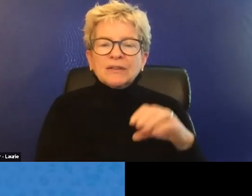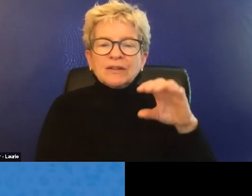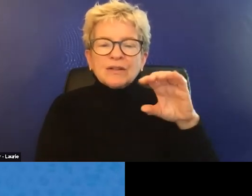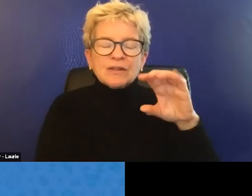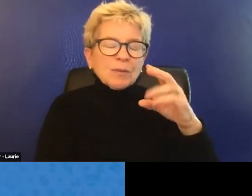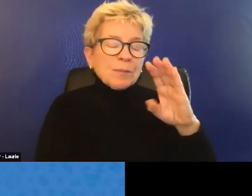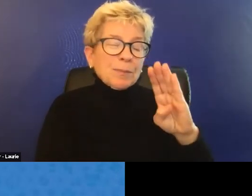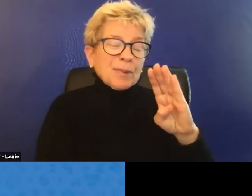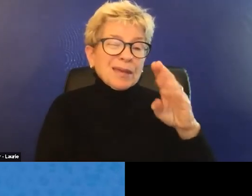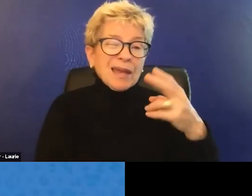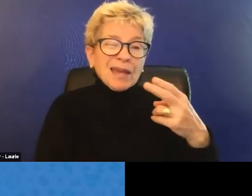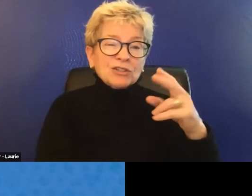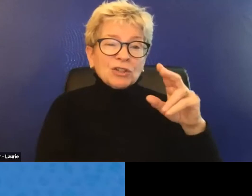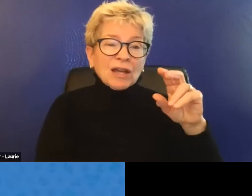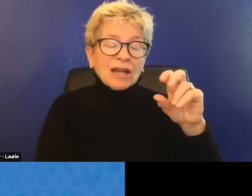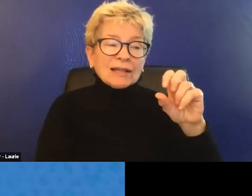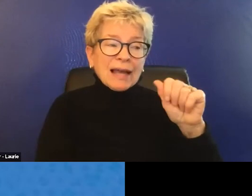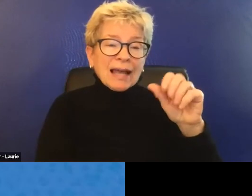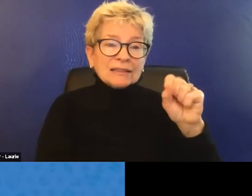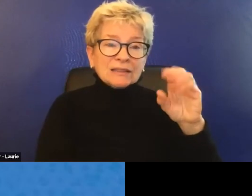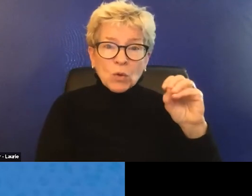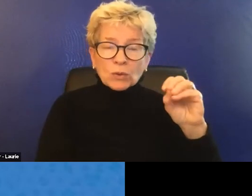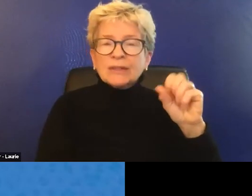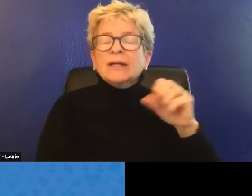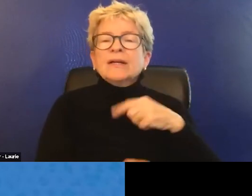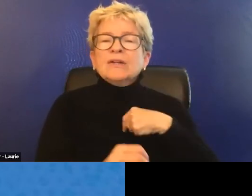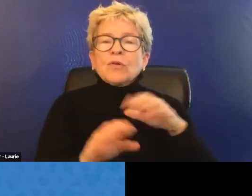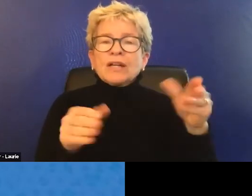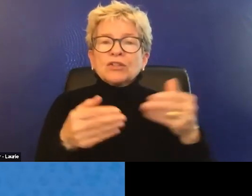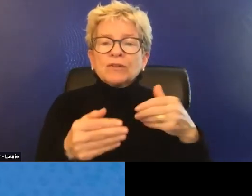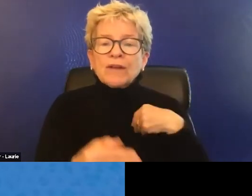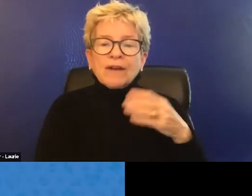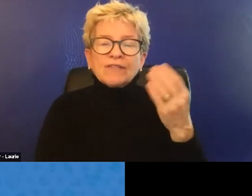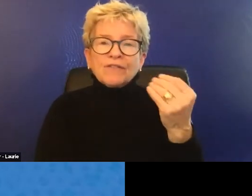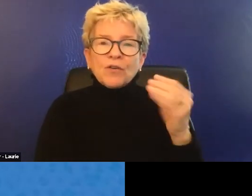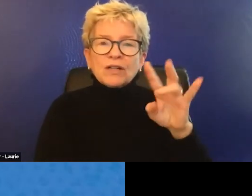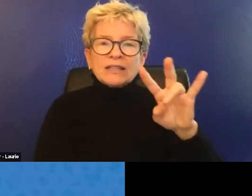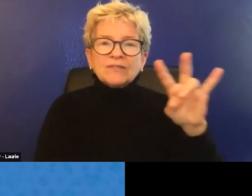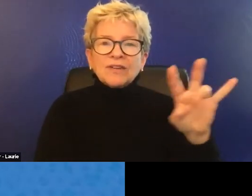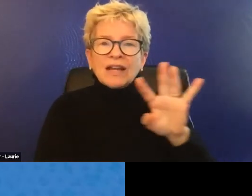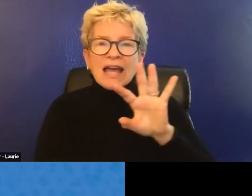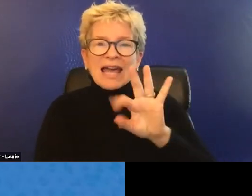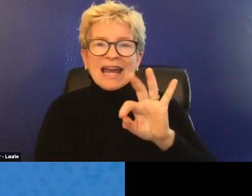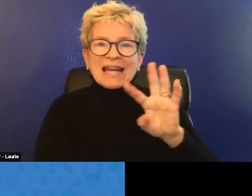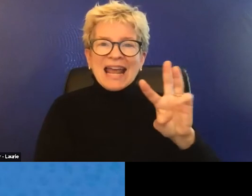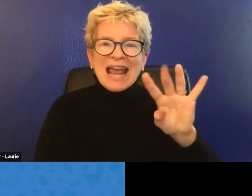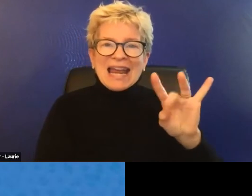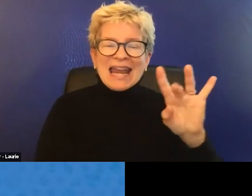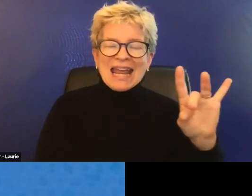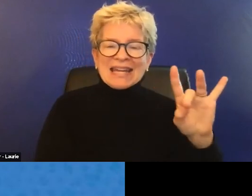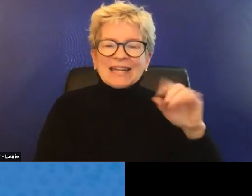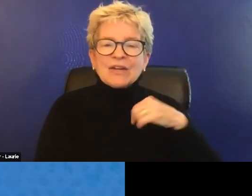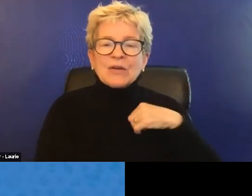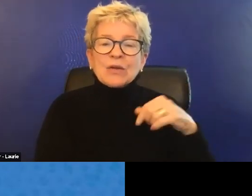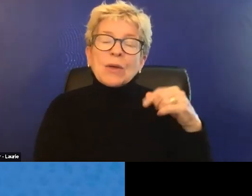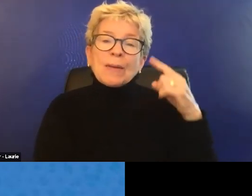BHASOs, to provide an introduction to the team. As part of 1477 and 988, the Division of Behavioral Health and Recovery